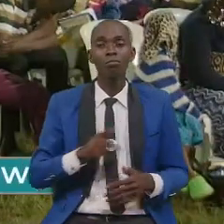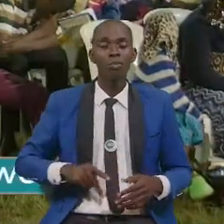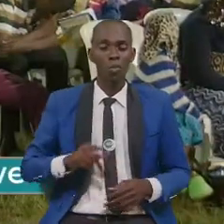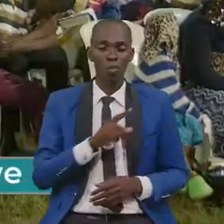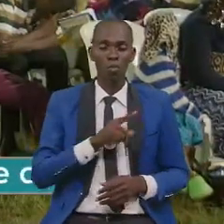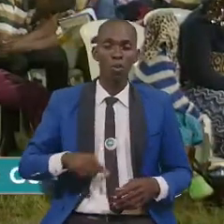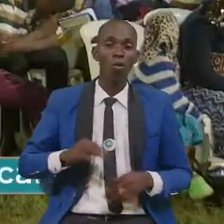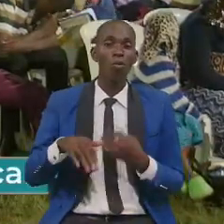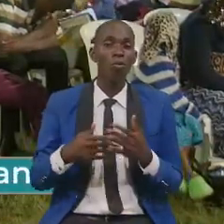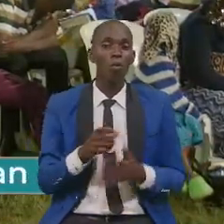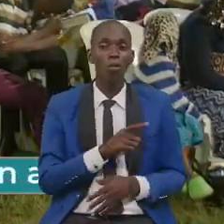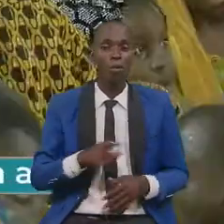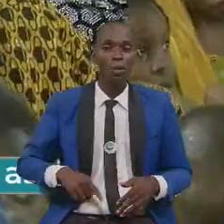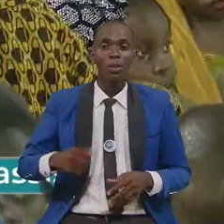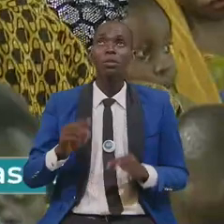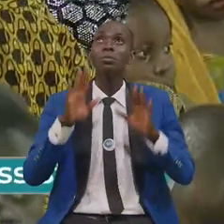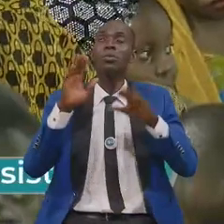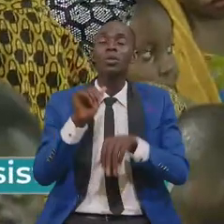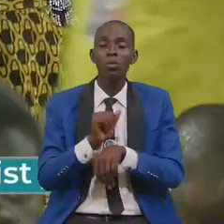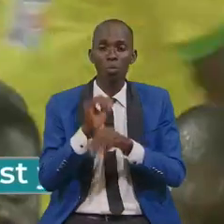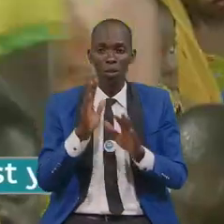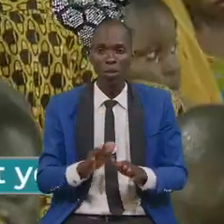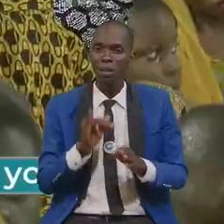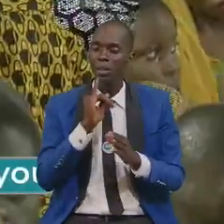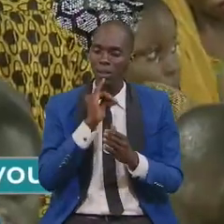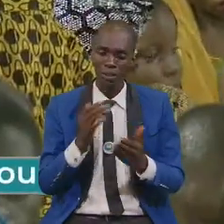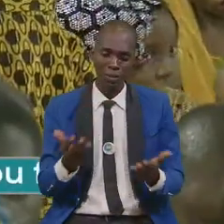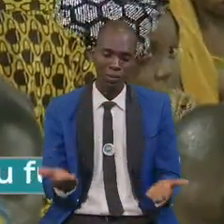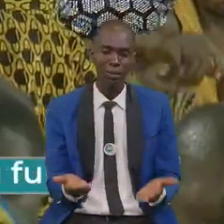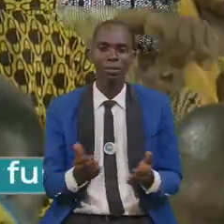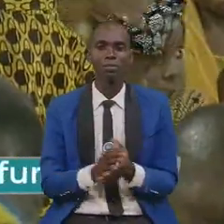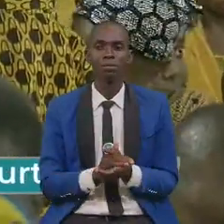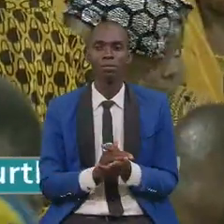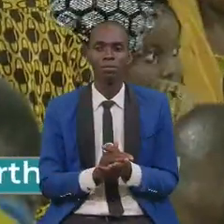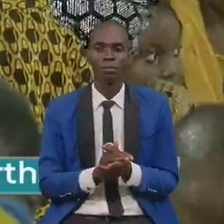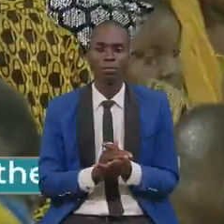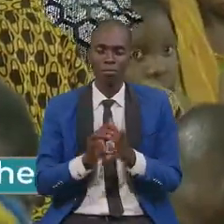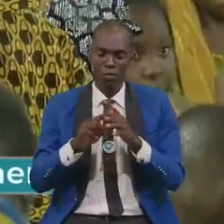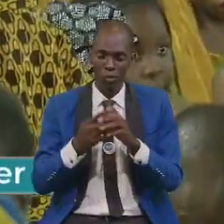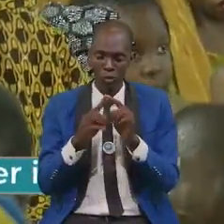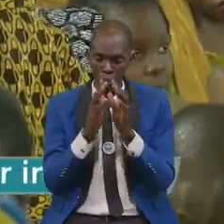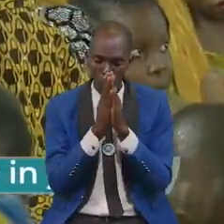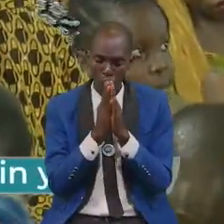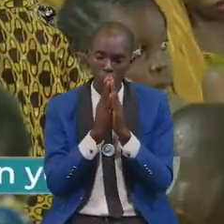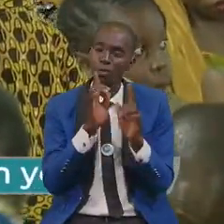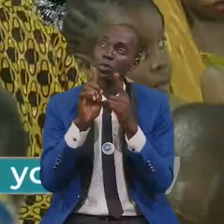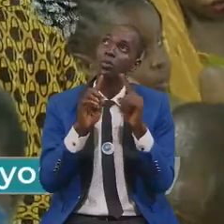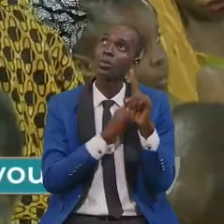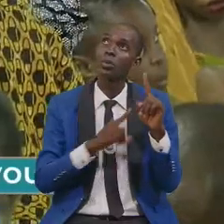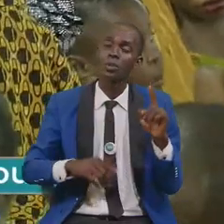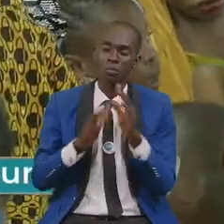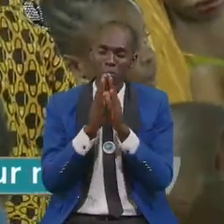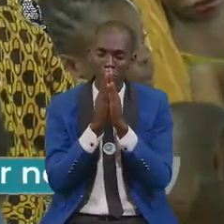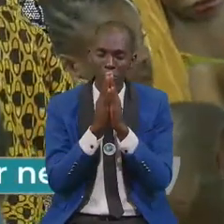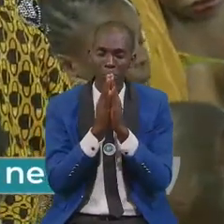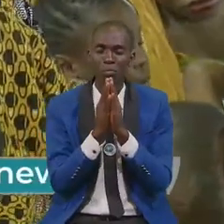The miracle worker is here. Talk to him. Our counselors, we